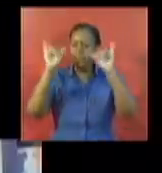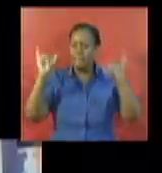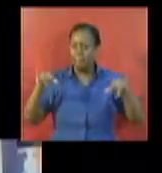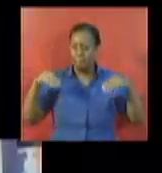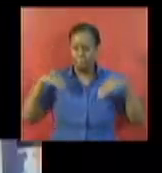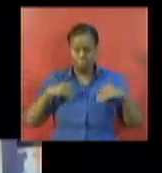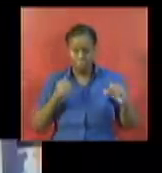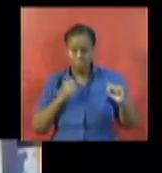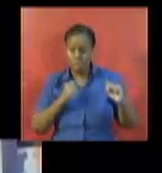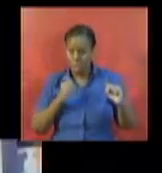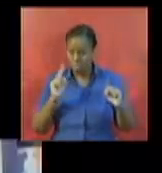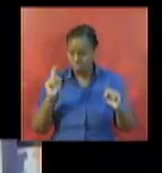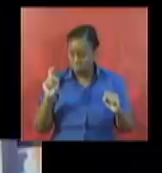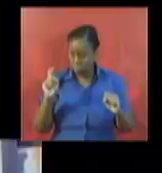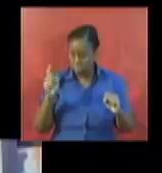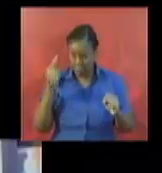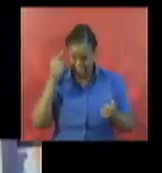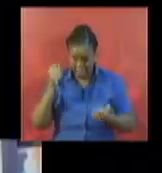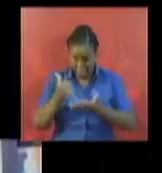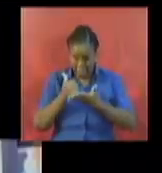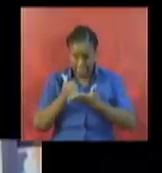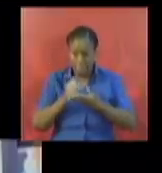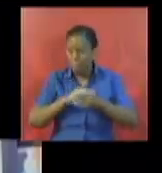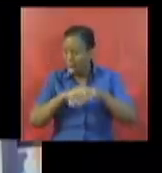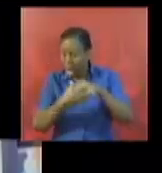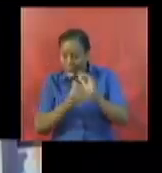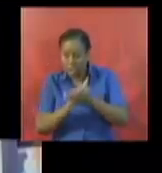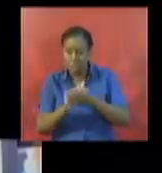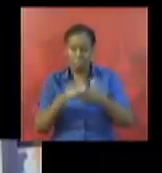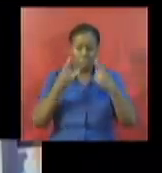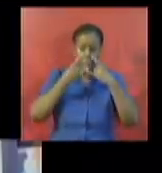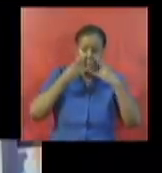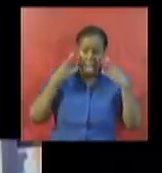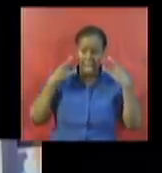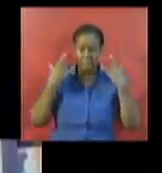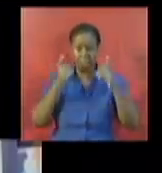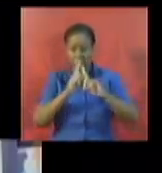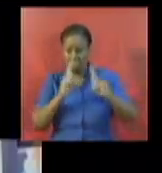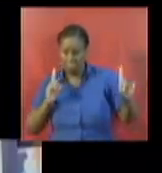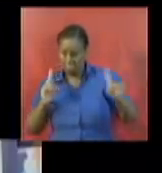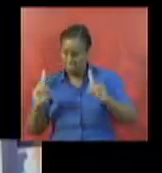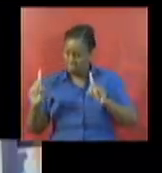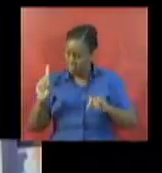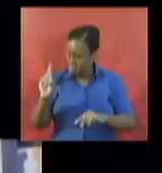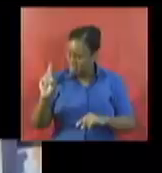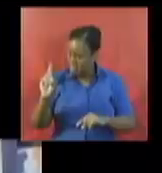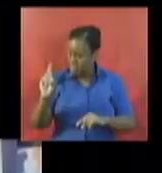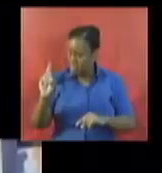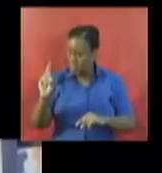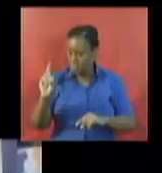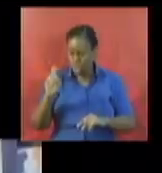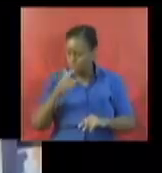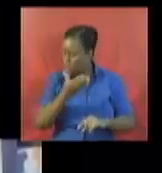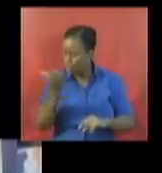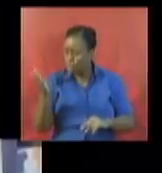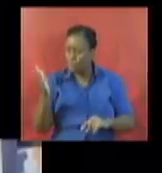hands, physical distance, sanitize, wear masks, shouldn't we also say, get enough sleep, don't smoke, eat less